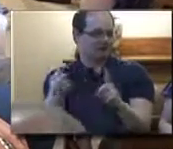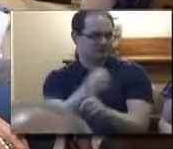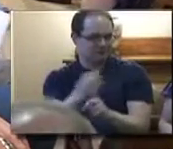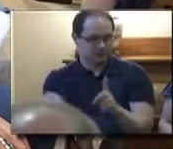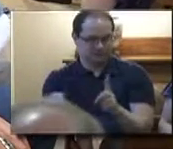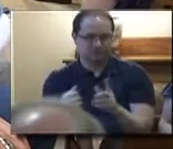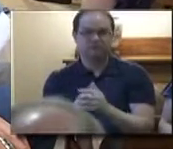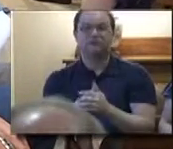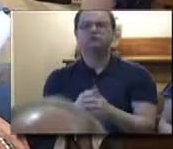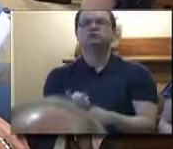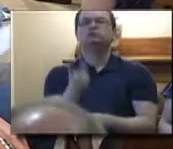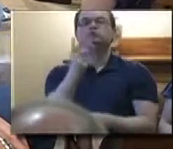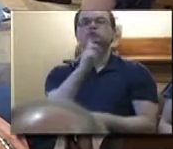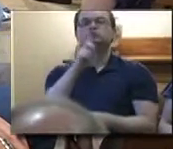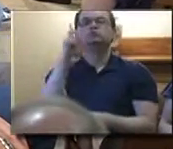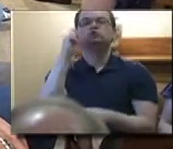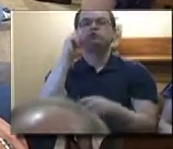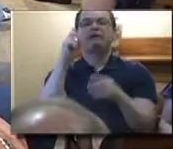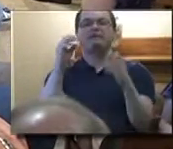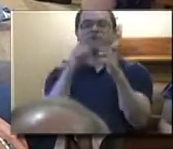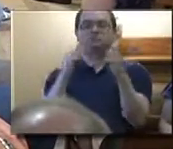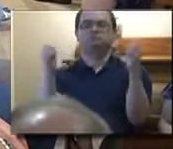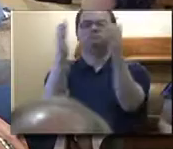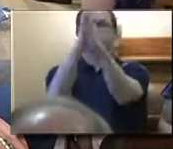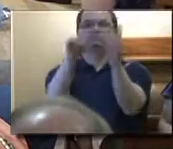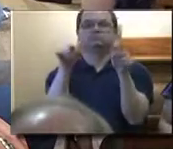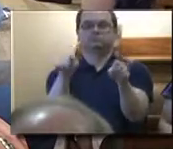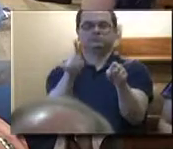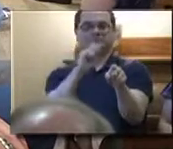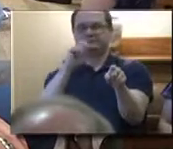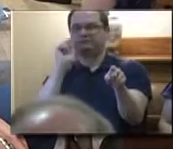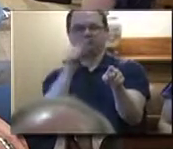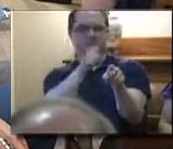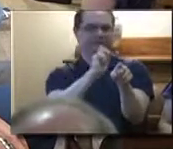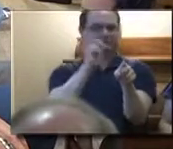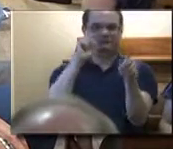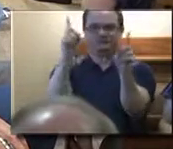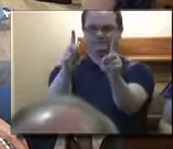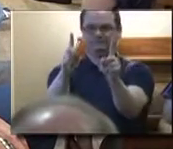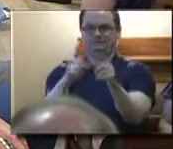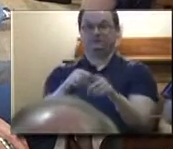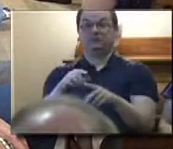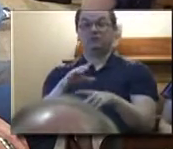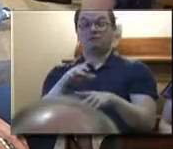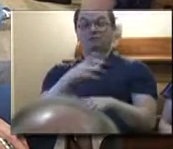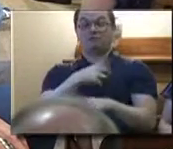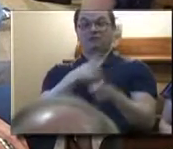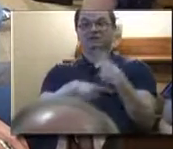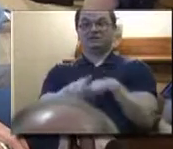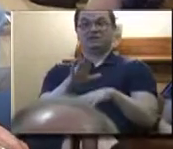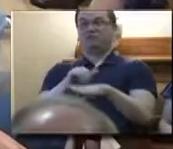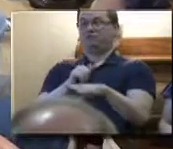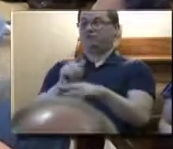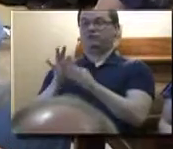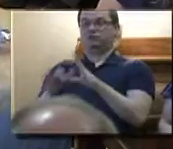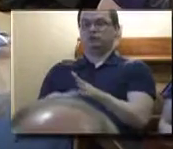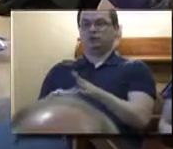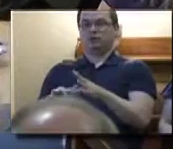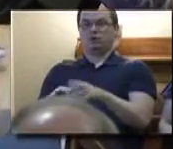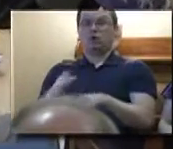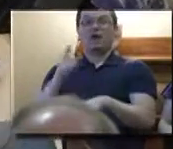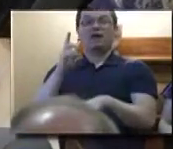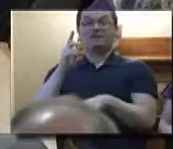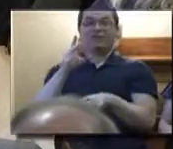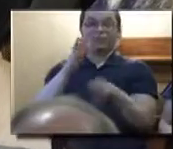say two deaf people are having a domestic fight. The policeman, instead of calling an interpreter, will listen to the person with the